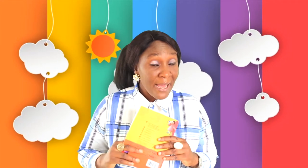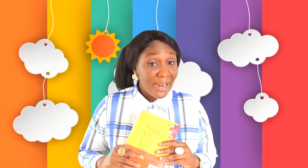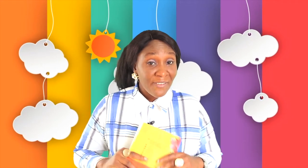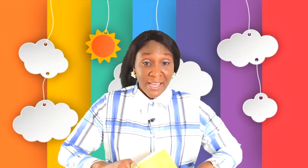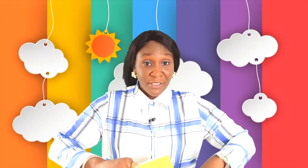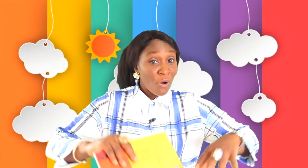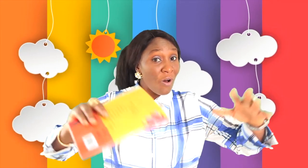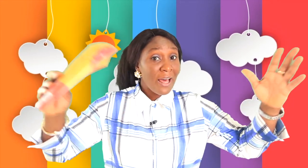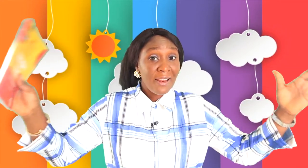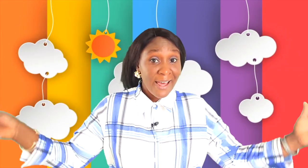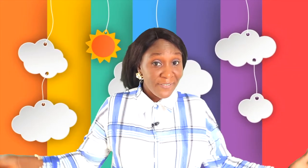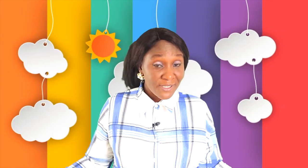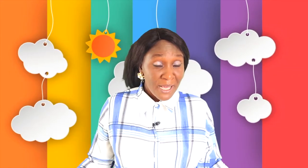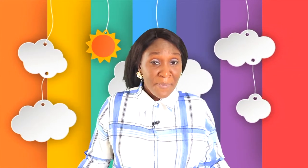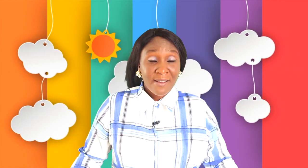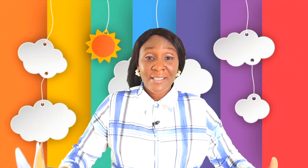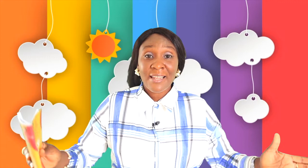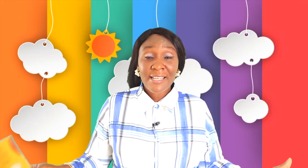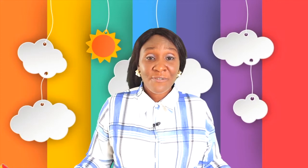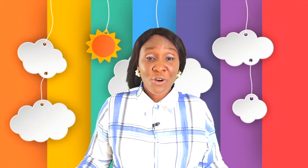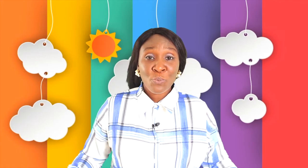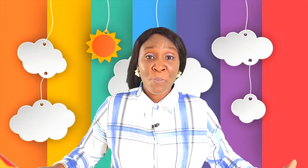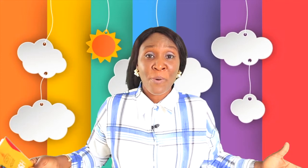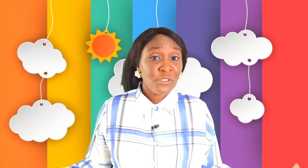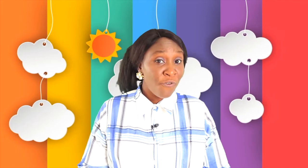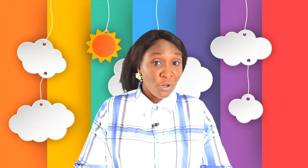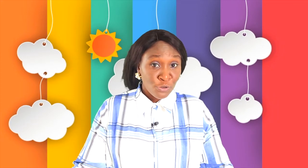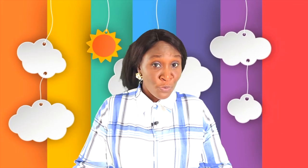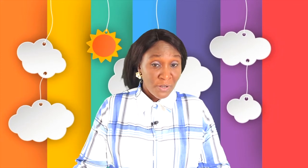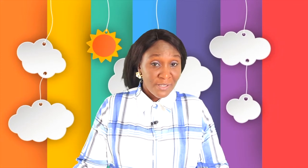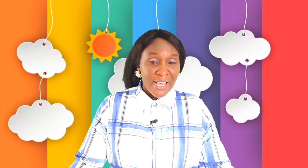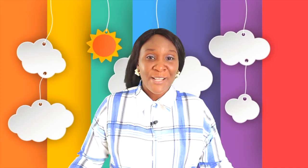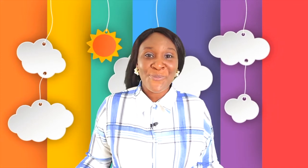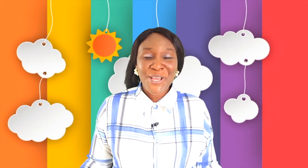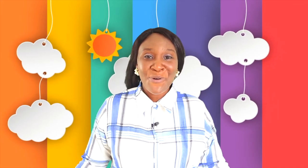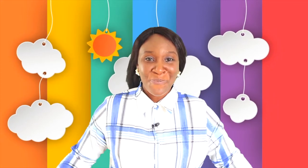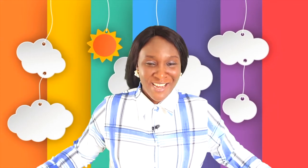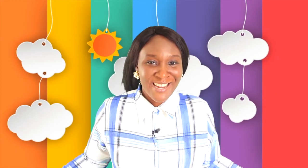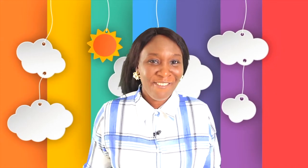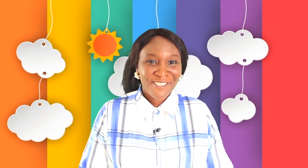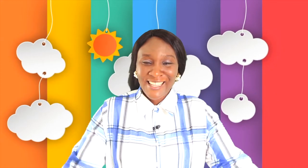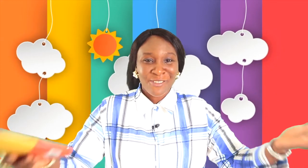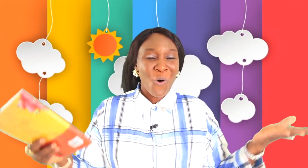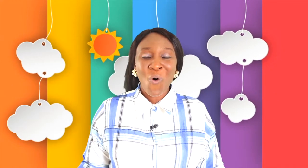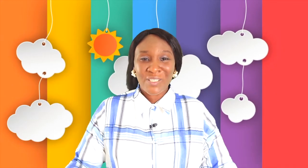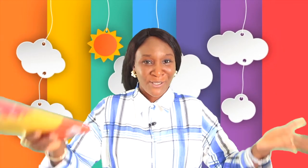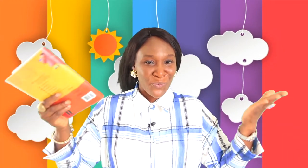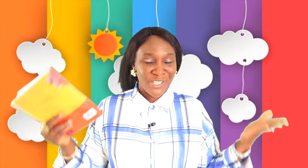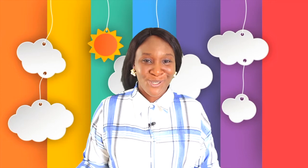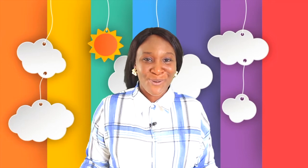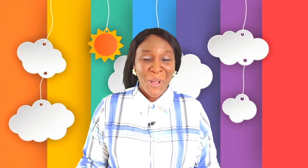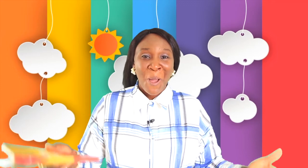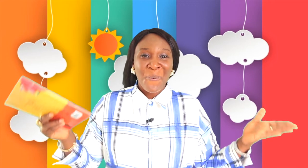and in my life and in all our lives, because the light of God will burst forth through us and we will be lifted in all